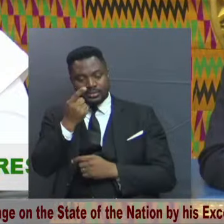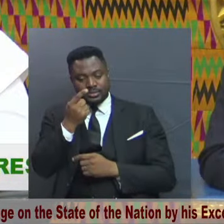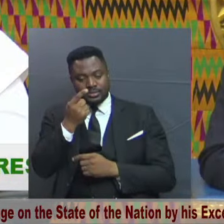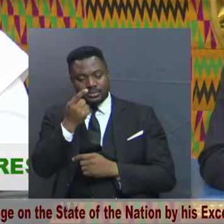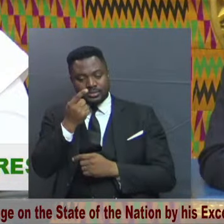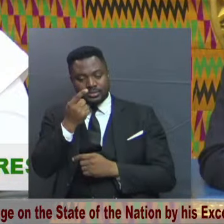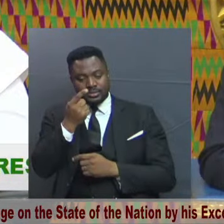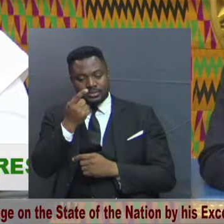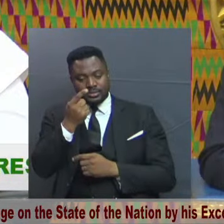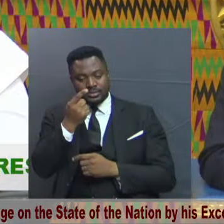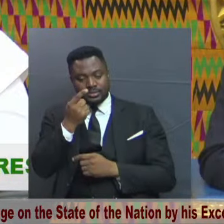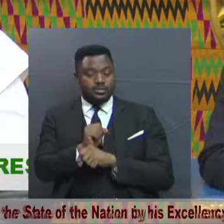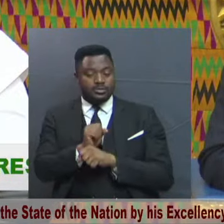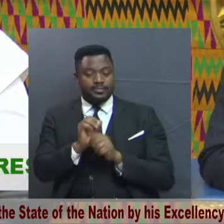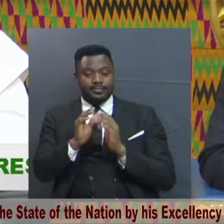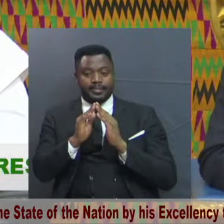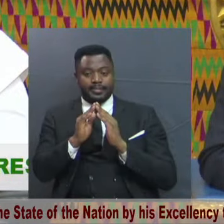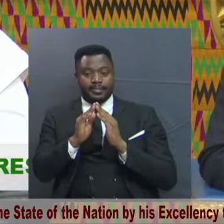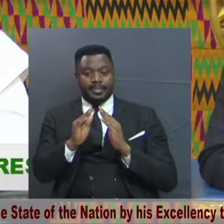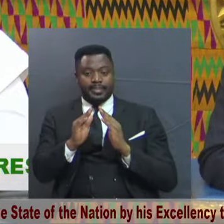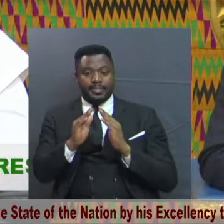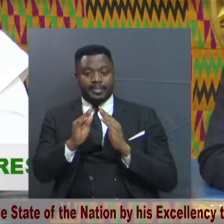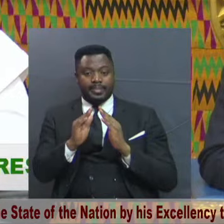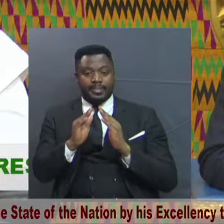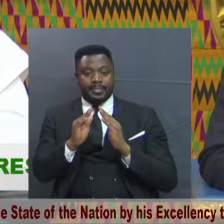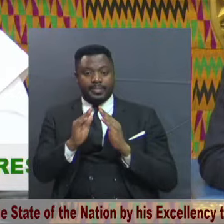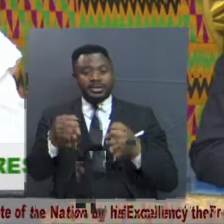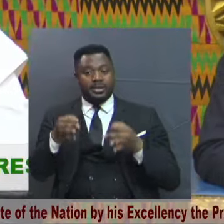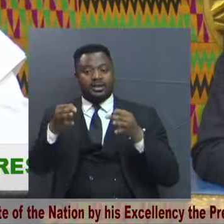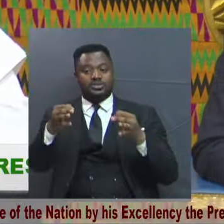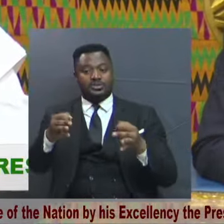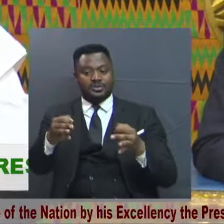cooperation and the house is